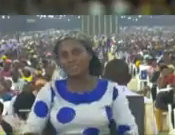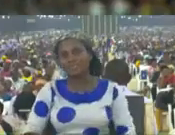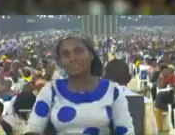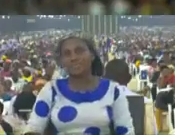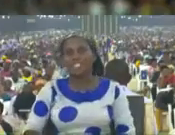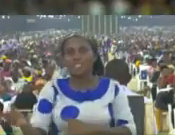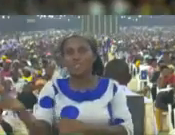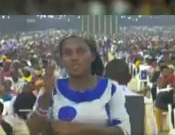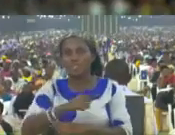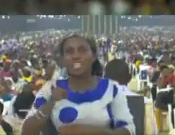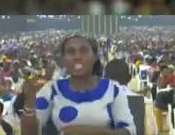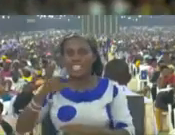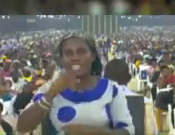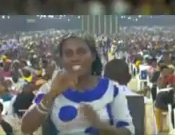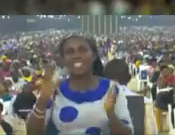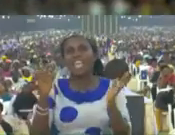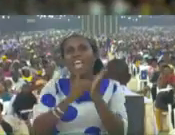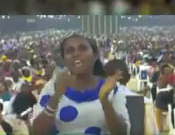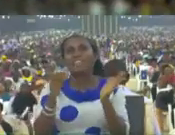Today he's a medical doctor.